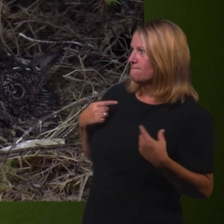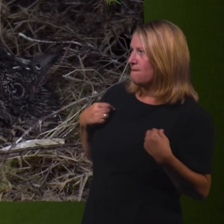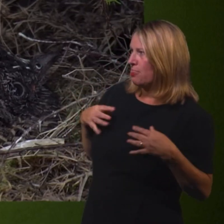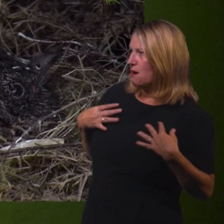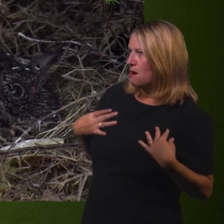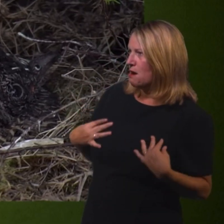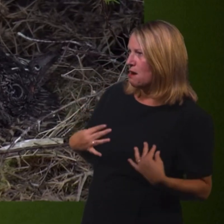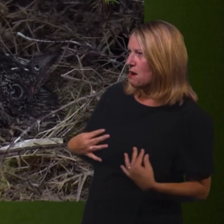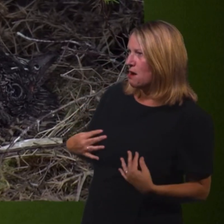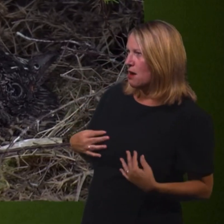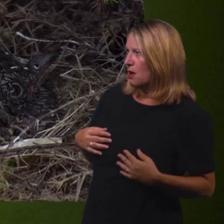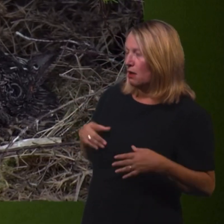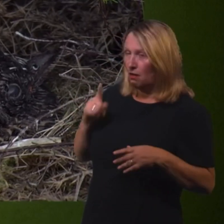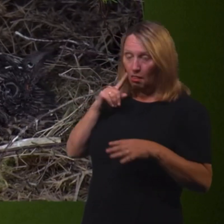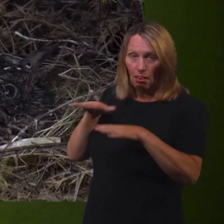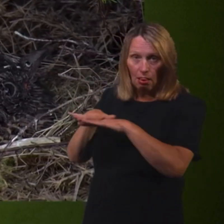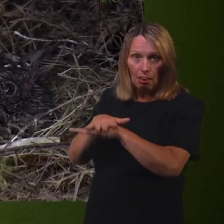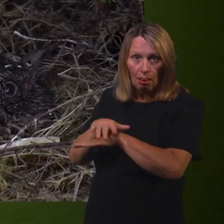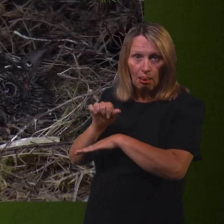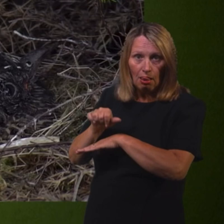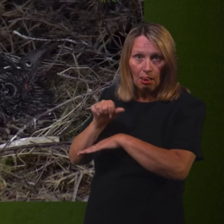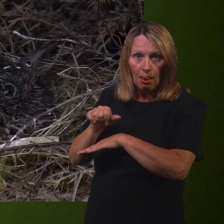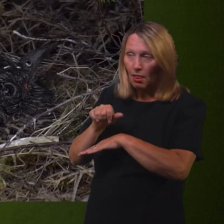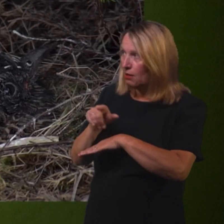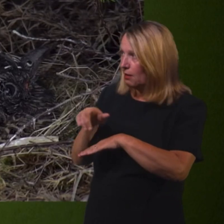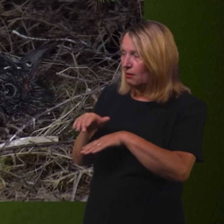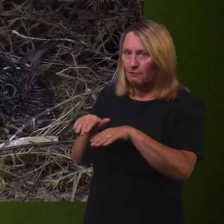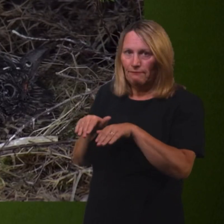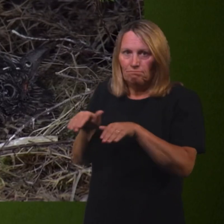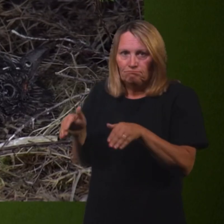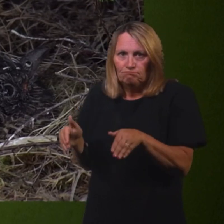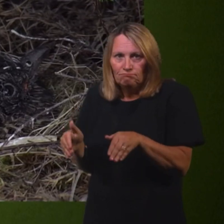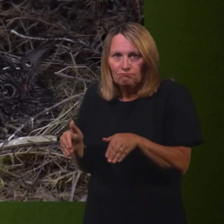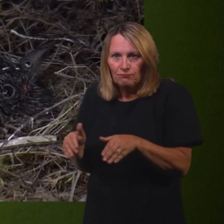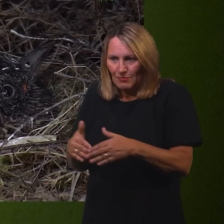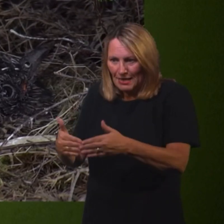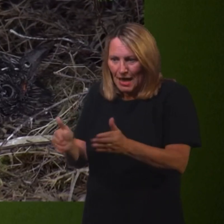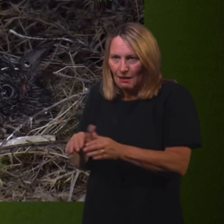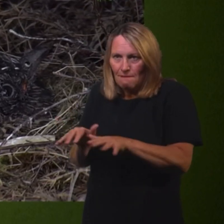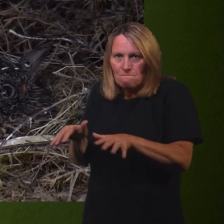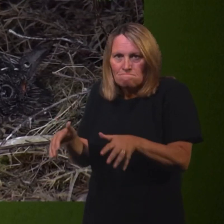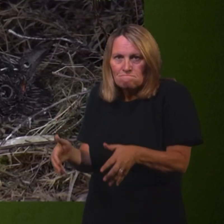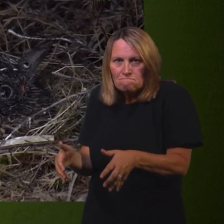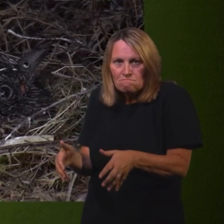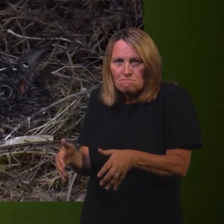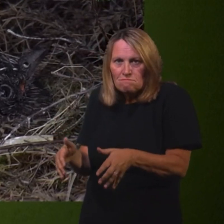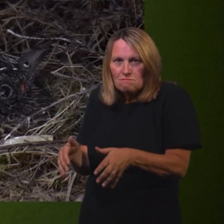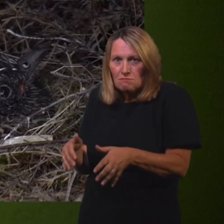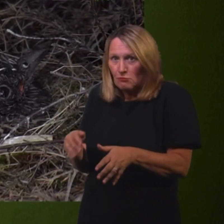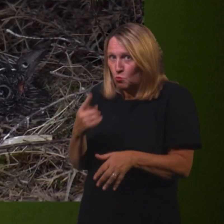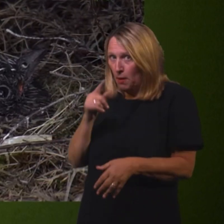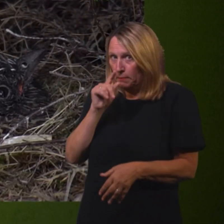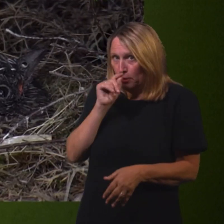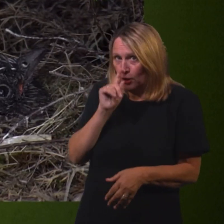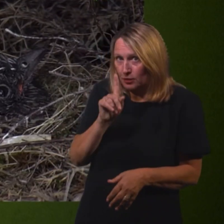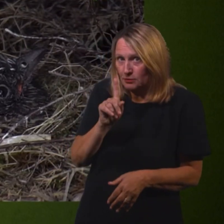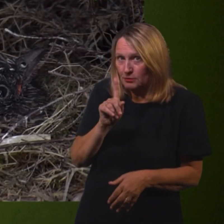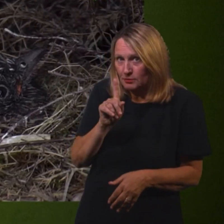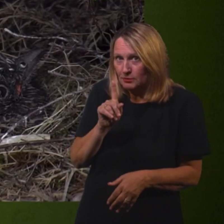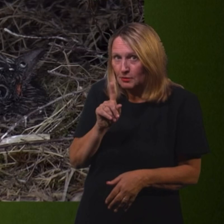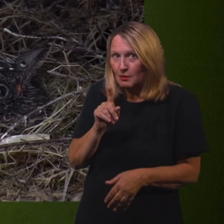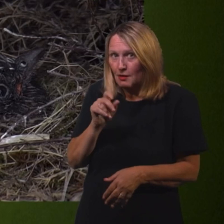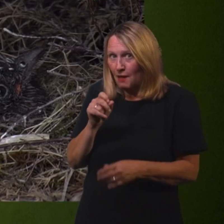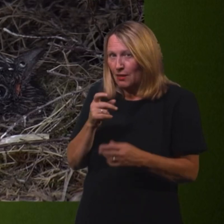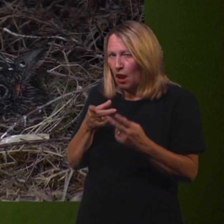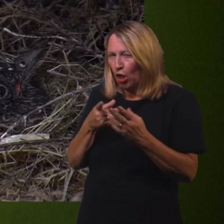very well camouflaged on the ground. It's filling the whole whole nest, and it's just one bird. And there's another clue for